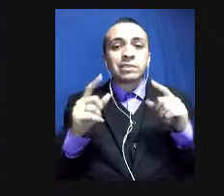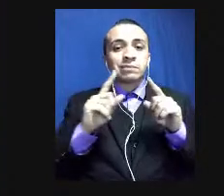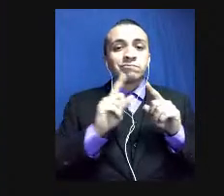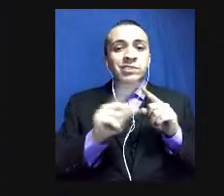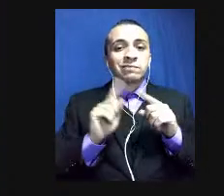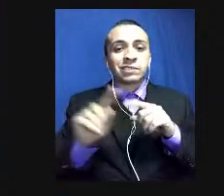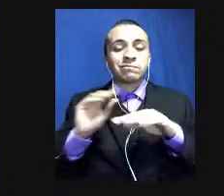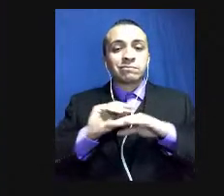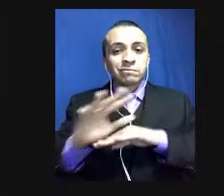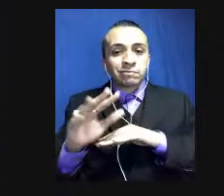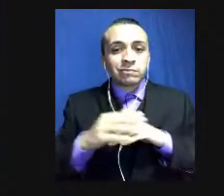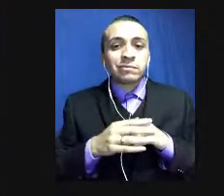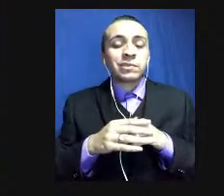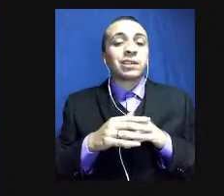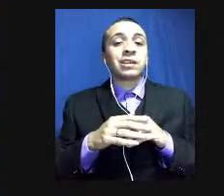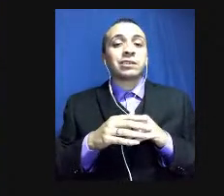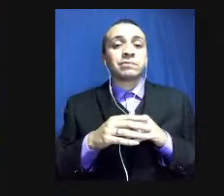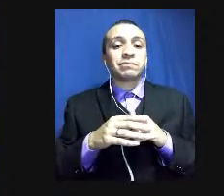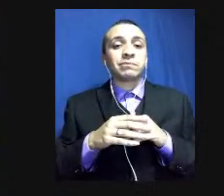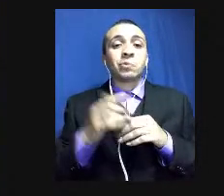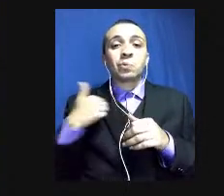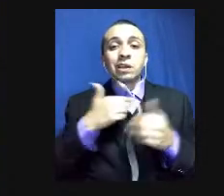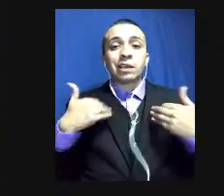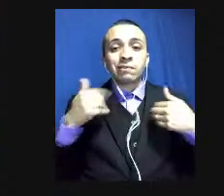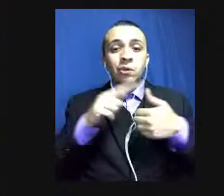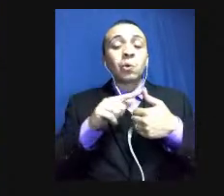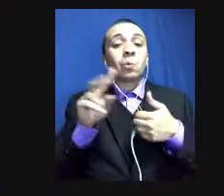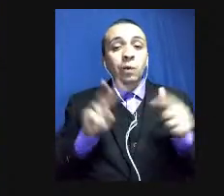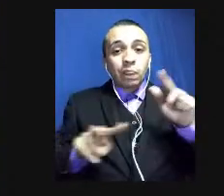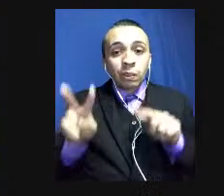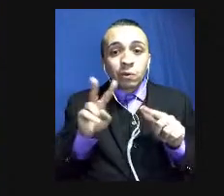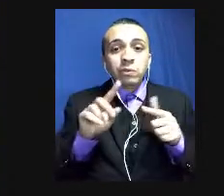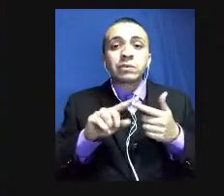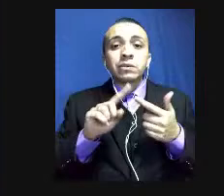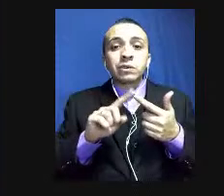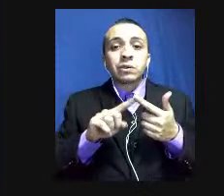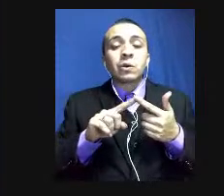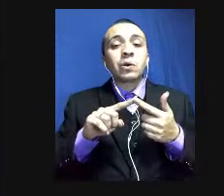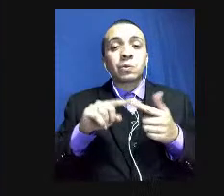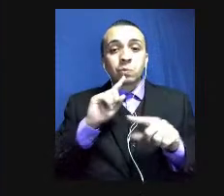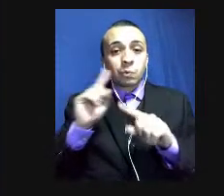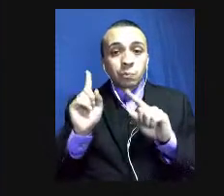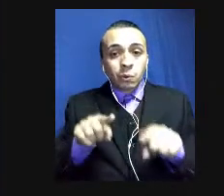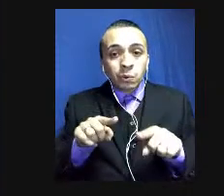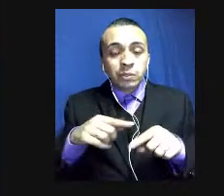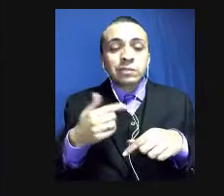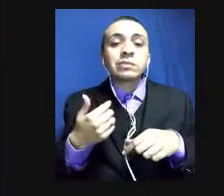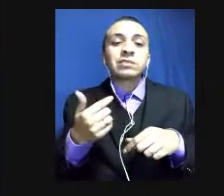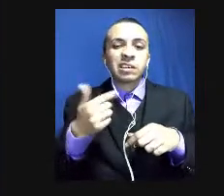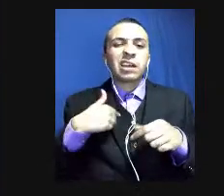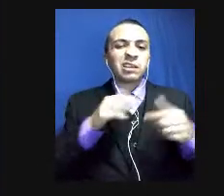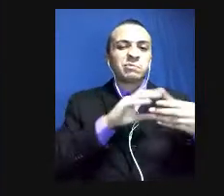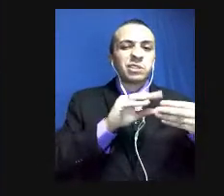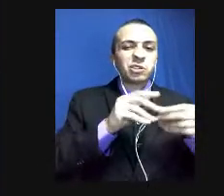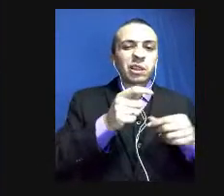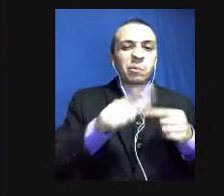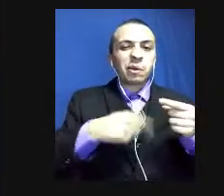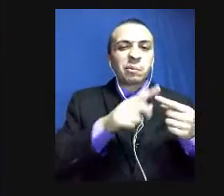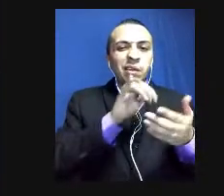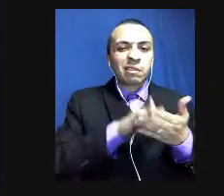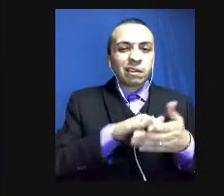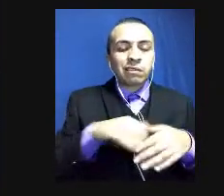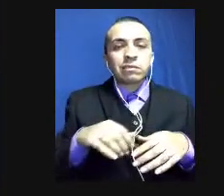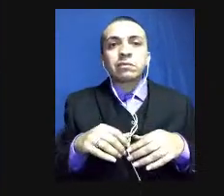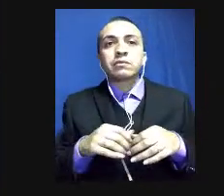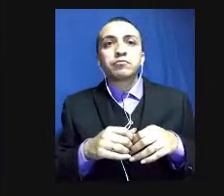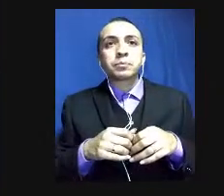using observations, we have weather inputs. I talked to Amber about this, to get feedback that we model to